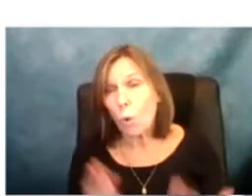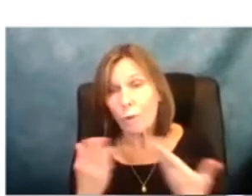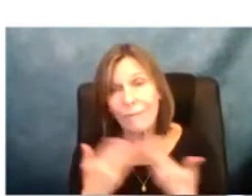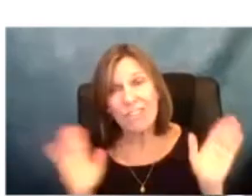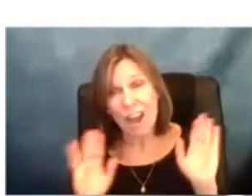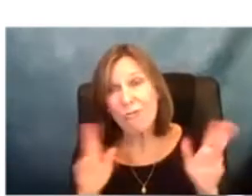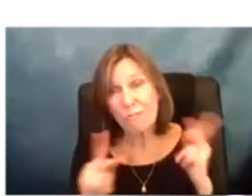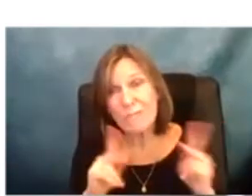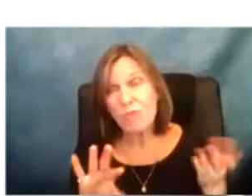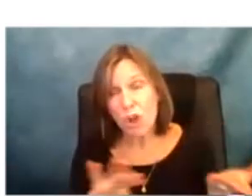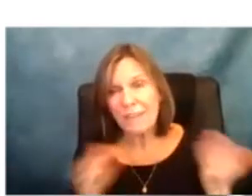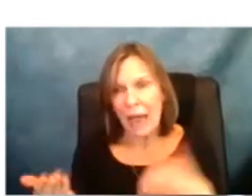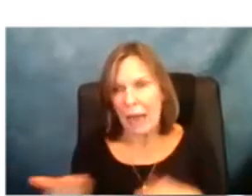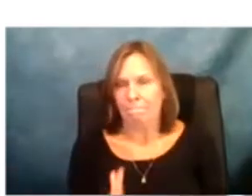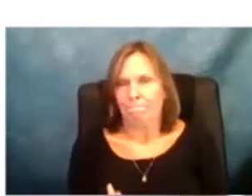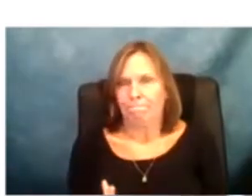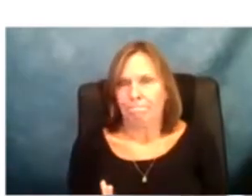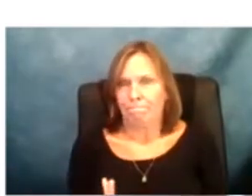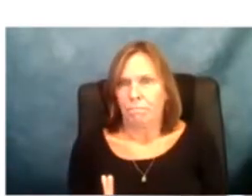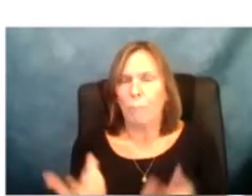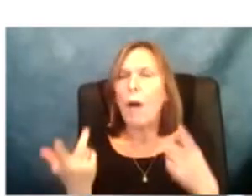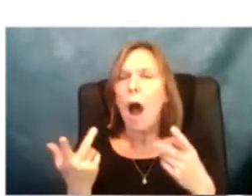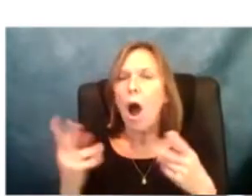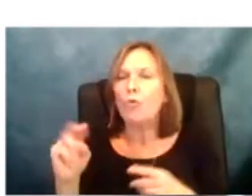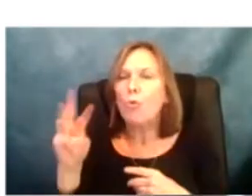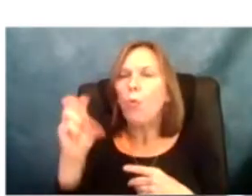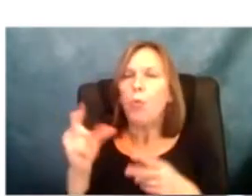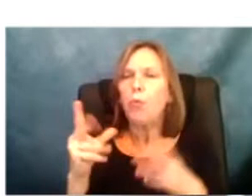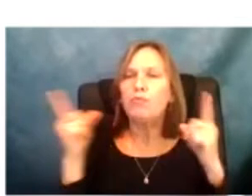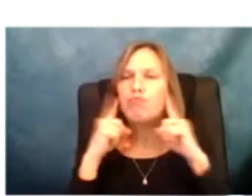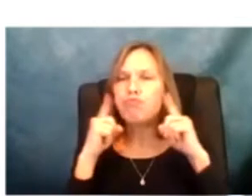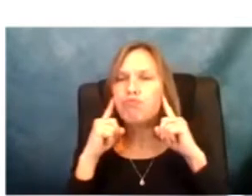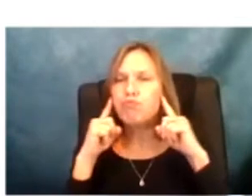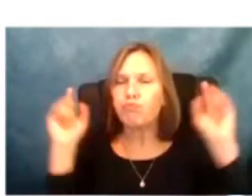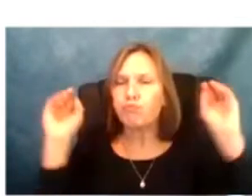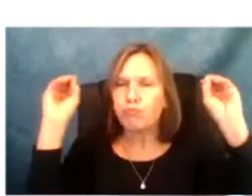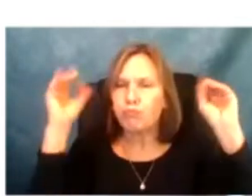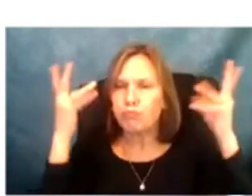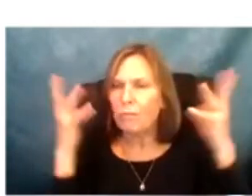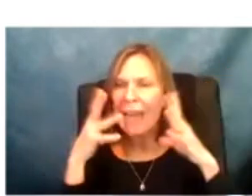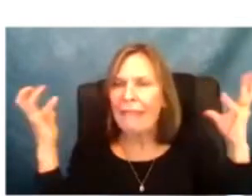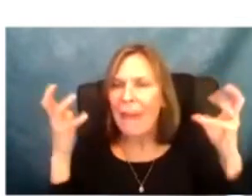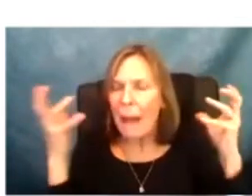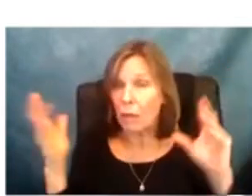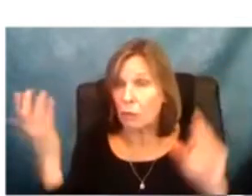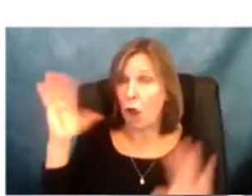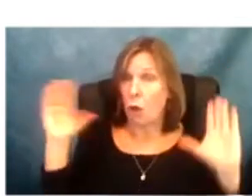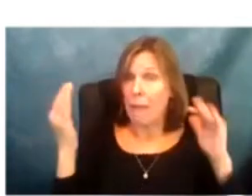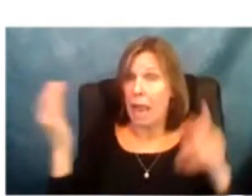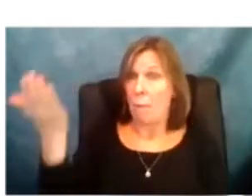kind of we're not hearing as much about it, I guess, as we were earlier on.